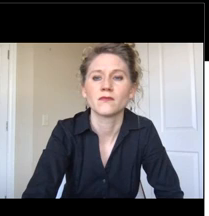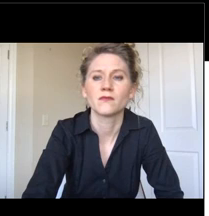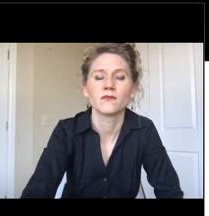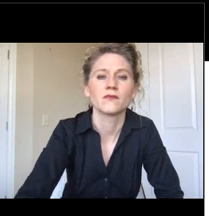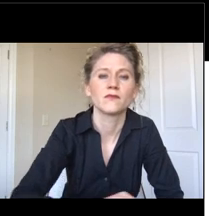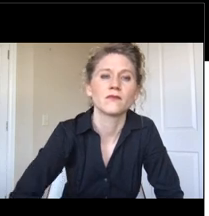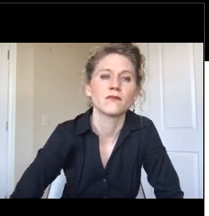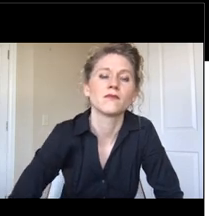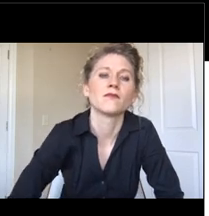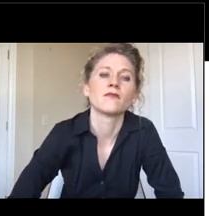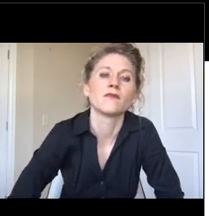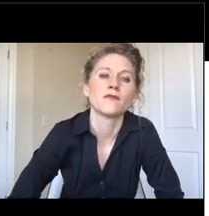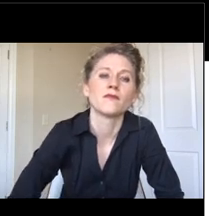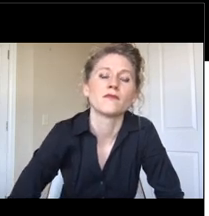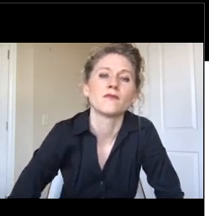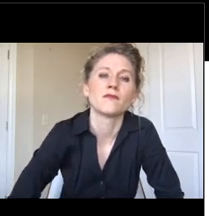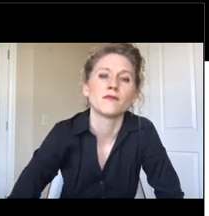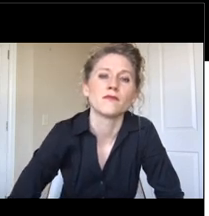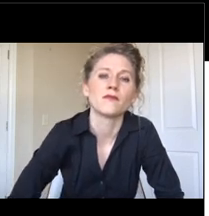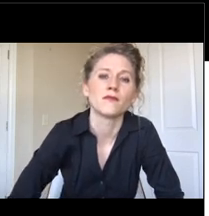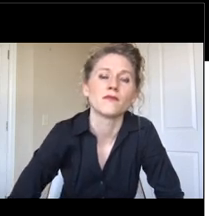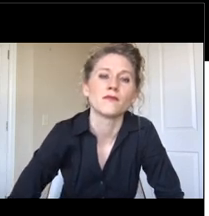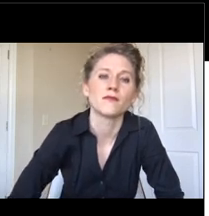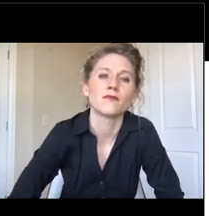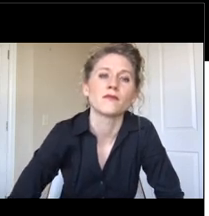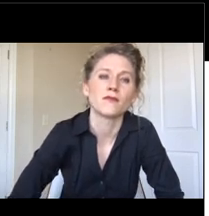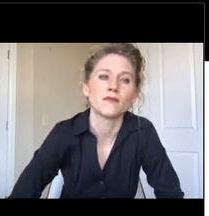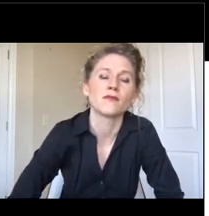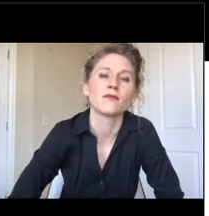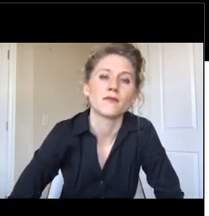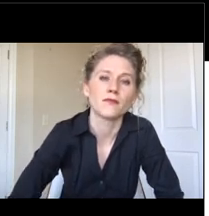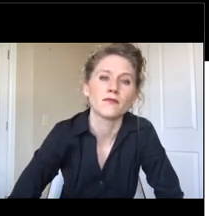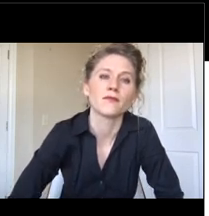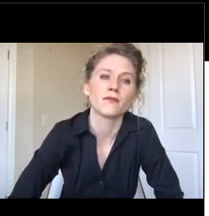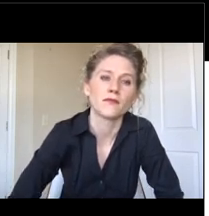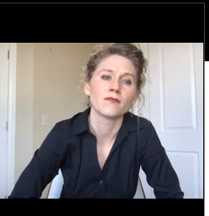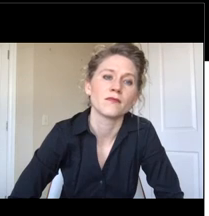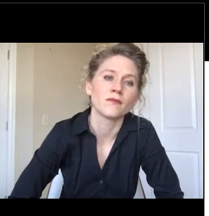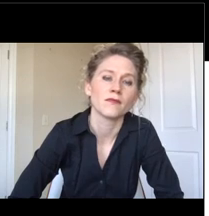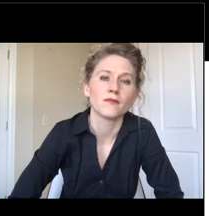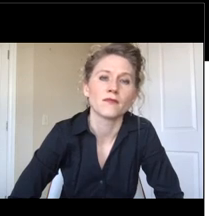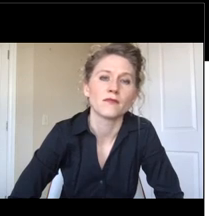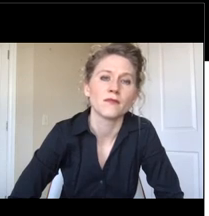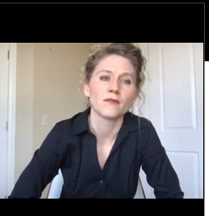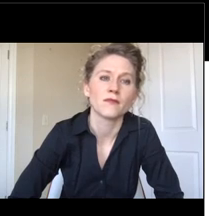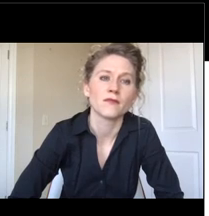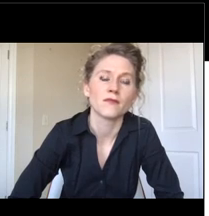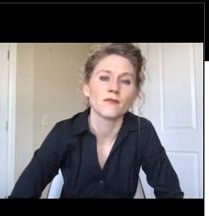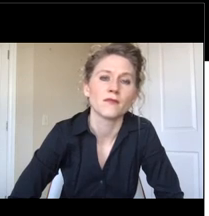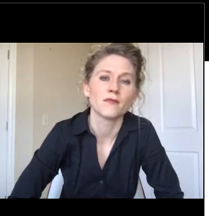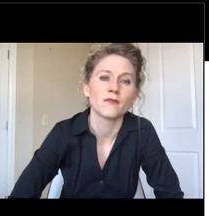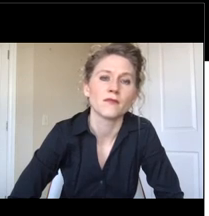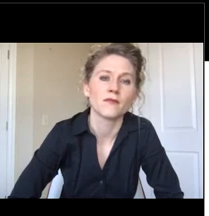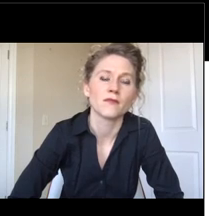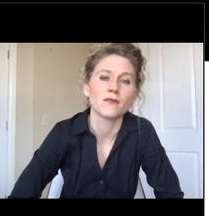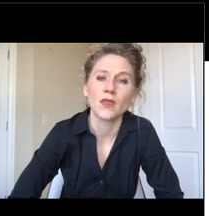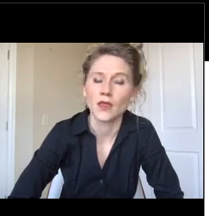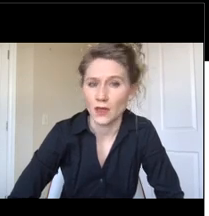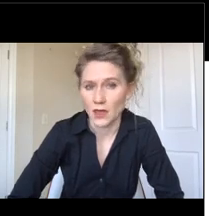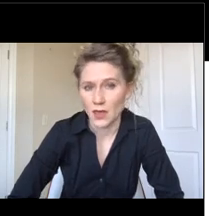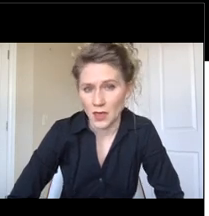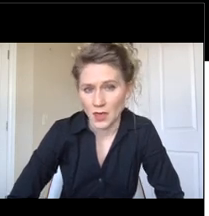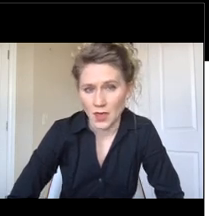gets to the PQI. That's why our PQI is always going to be a little bit more than a PCI, which most states use, and the state of California uses that well